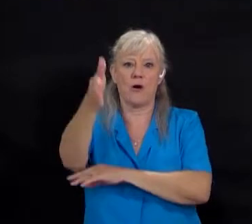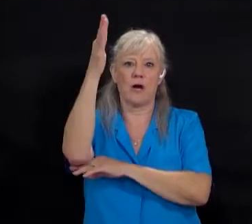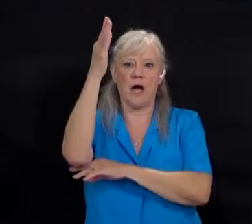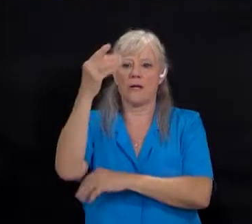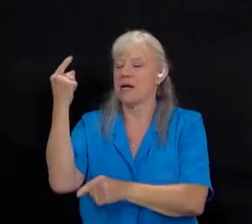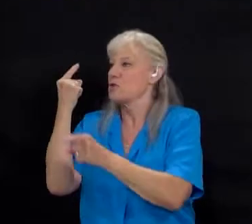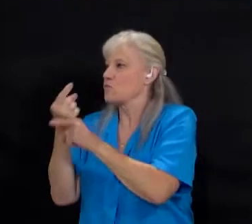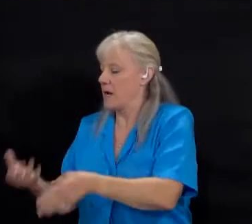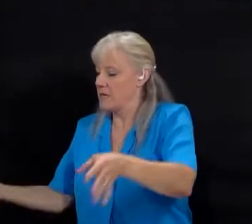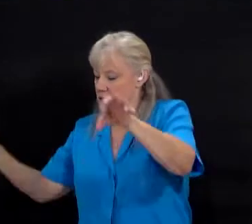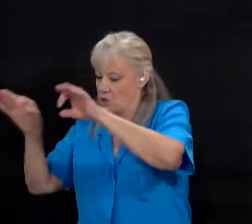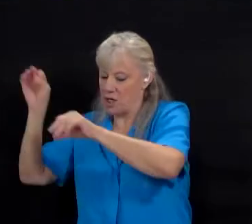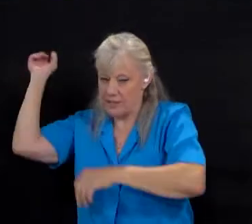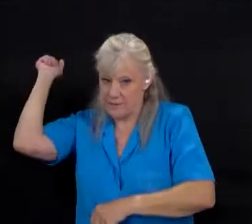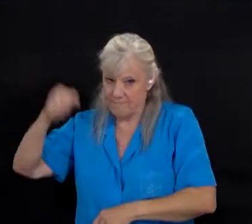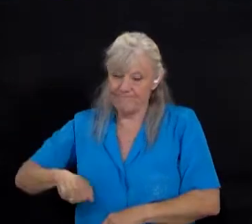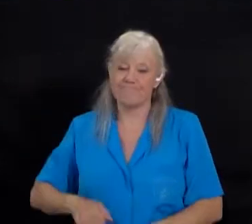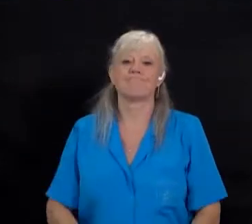God.